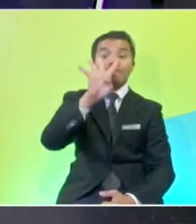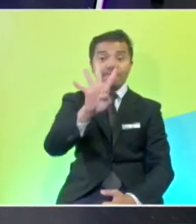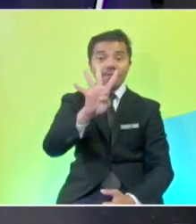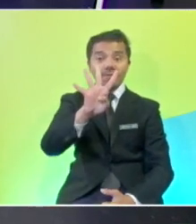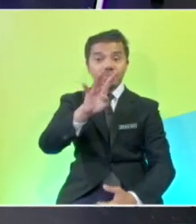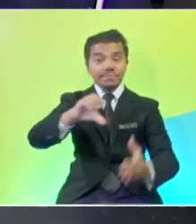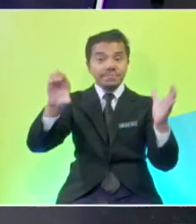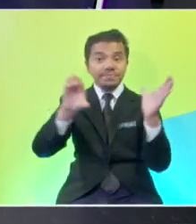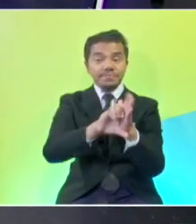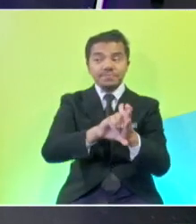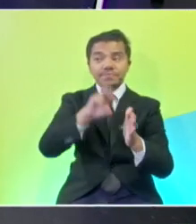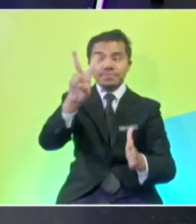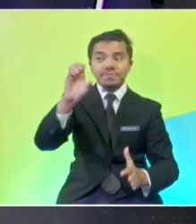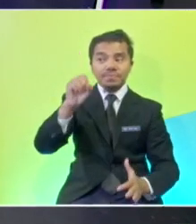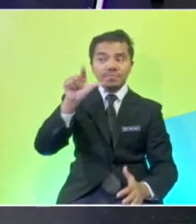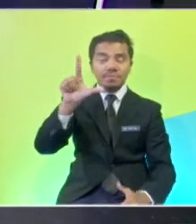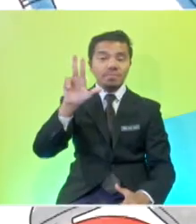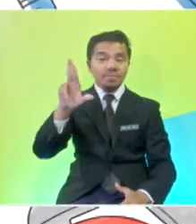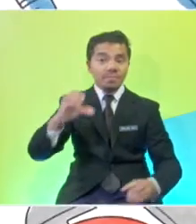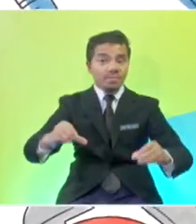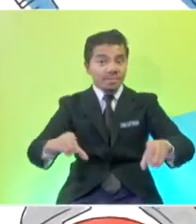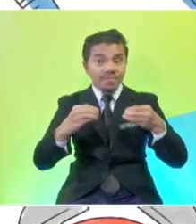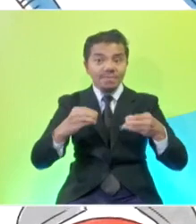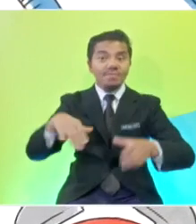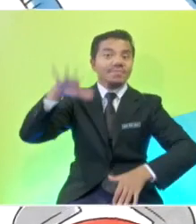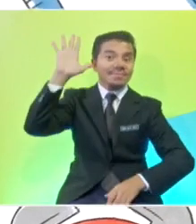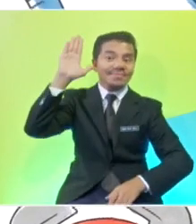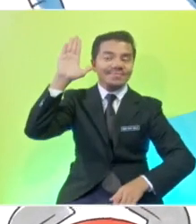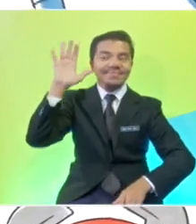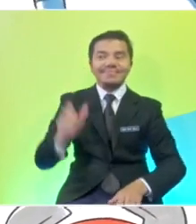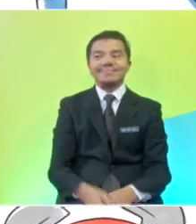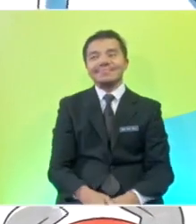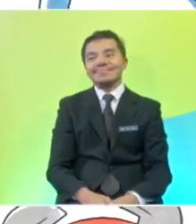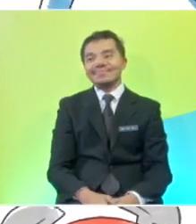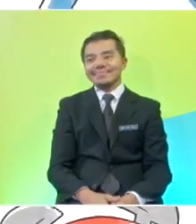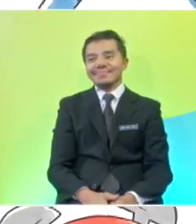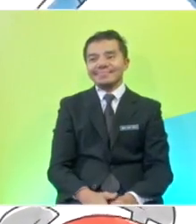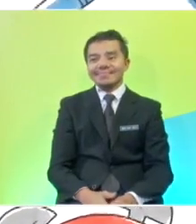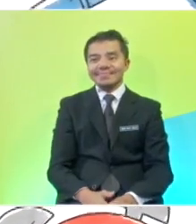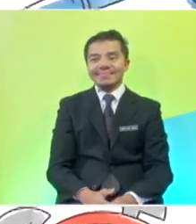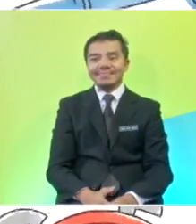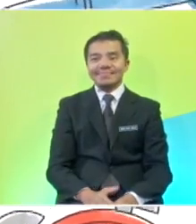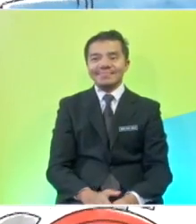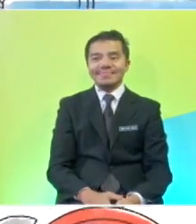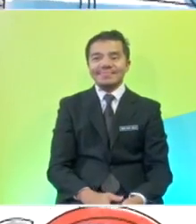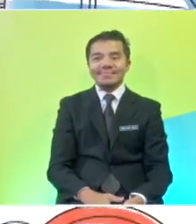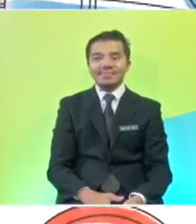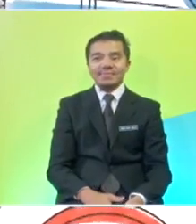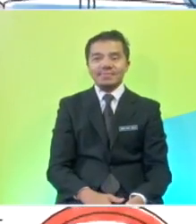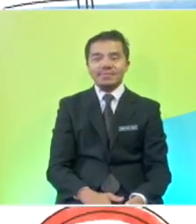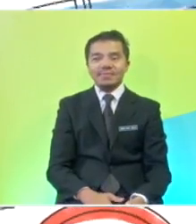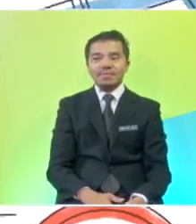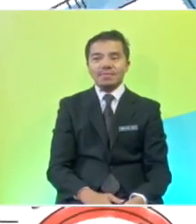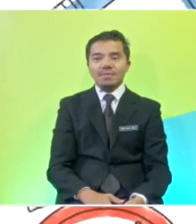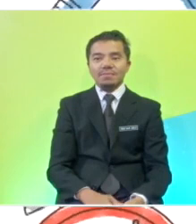of voluntary actions. Who want to try first? Okay, Yoga, first to raise his hand. Give me